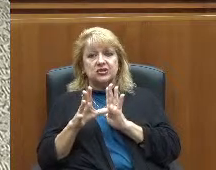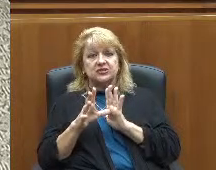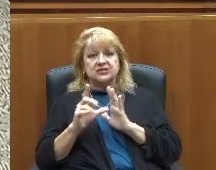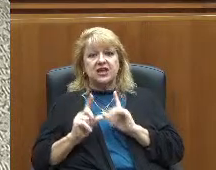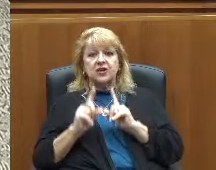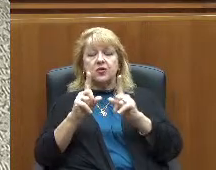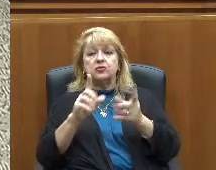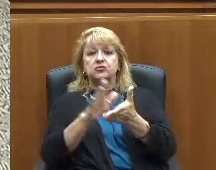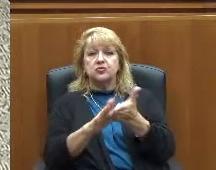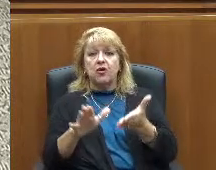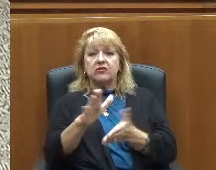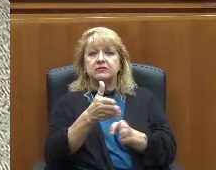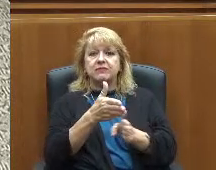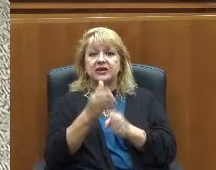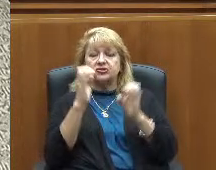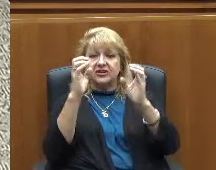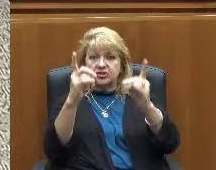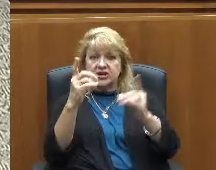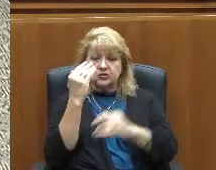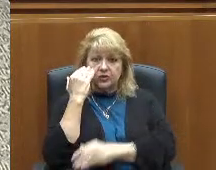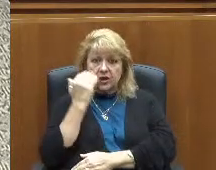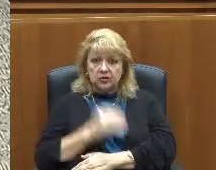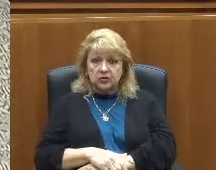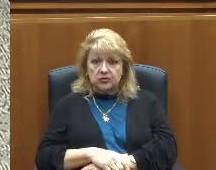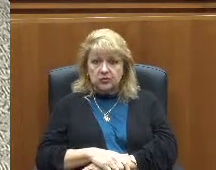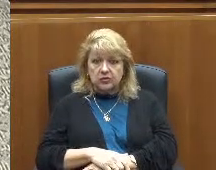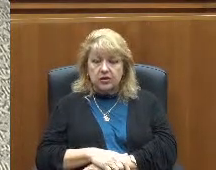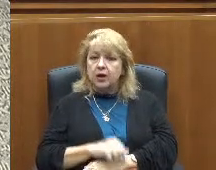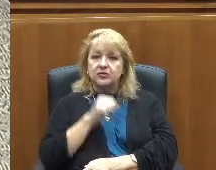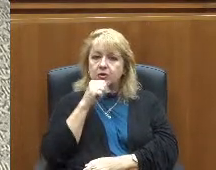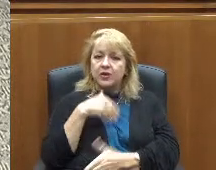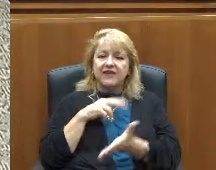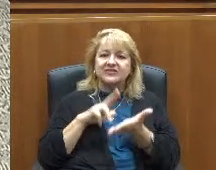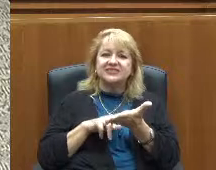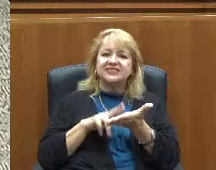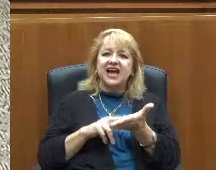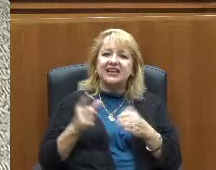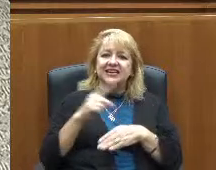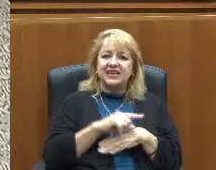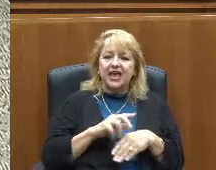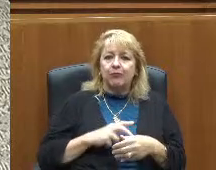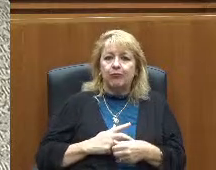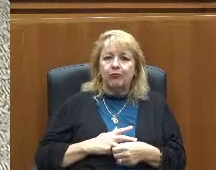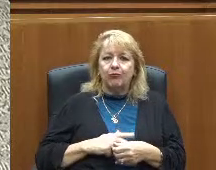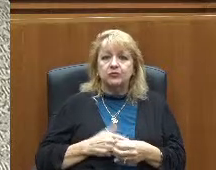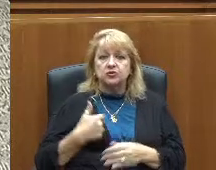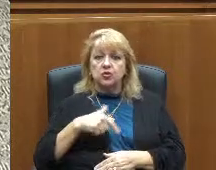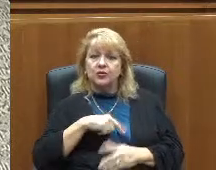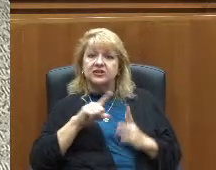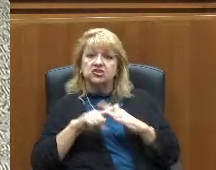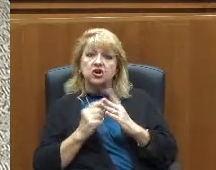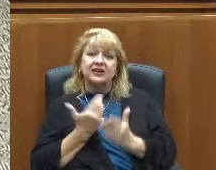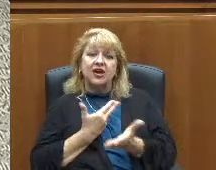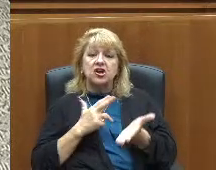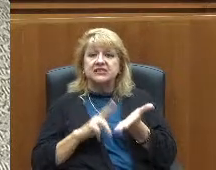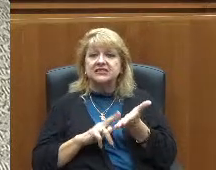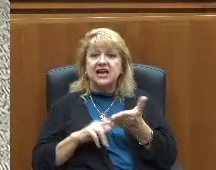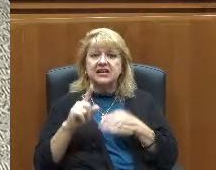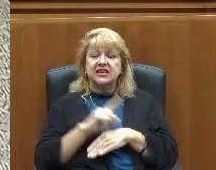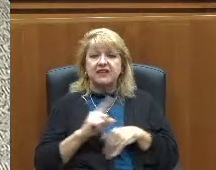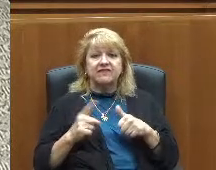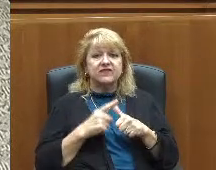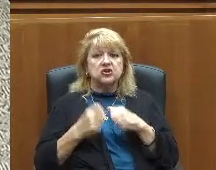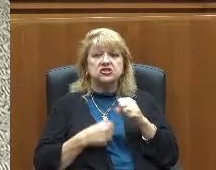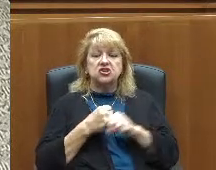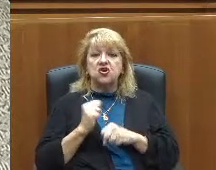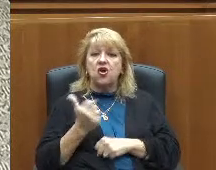to colleges and major in education, but we don't have a signing day. So we started our signing day. The first year, we had